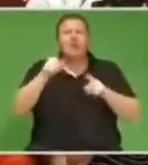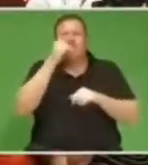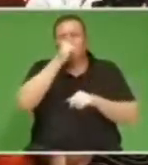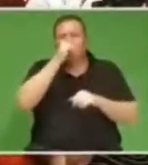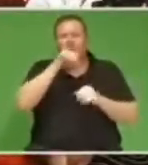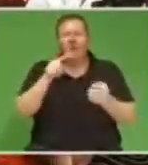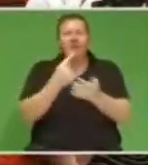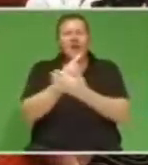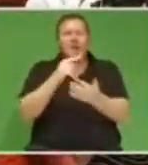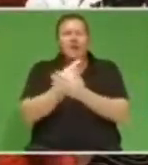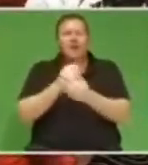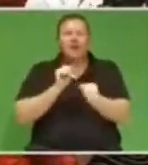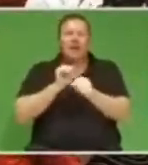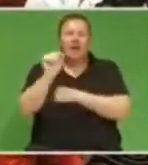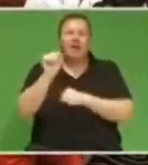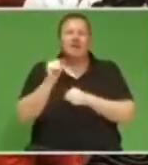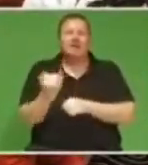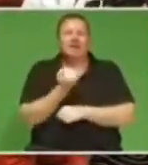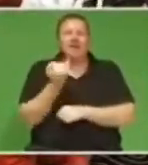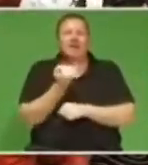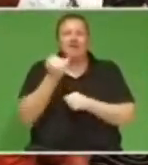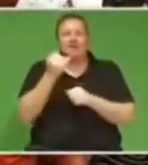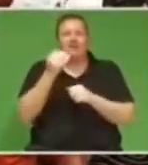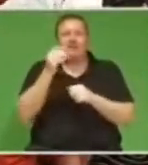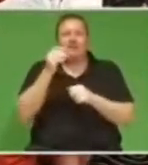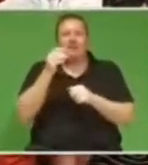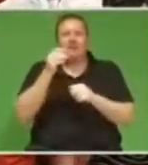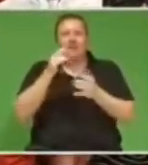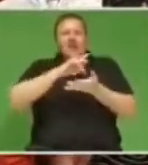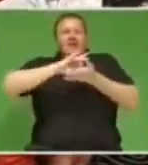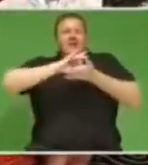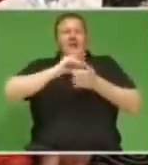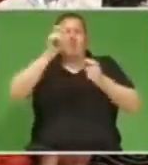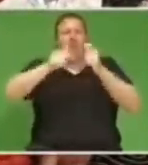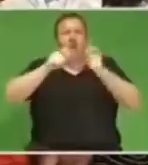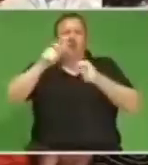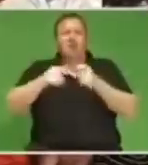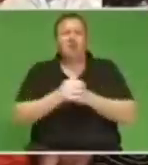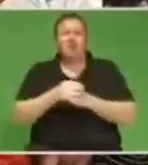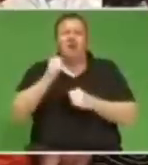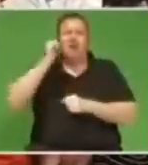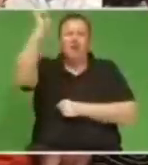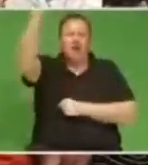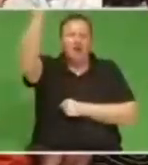that have been perpetuated against innocent girls and children. Amandla!